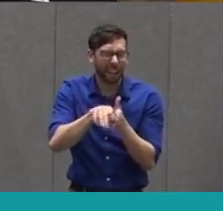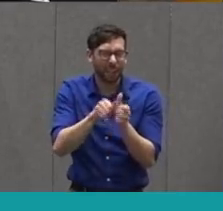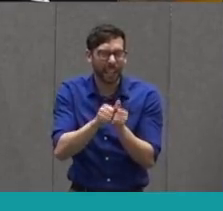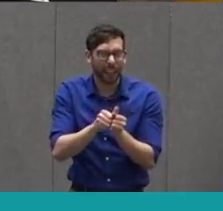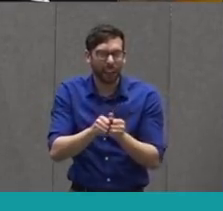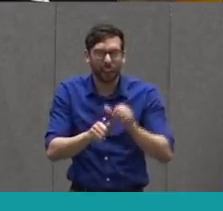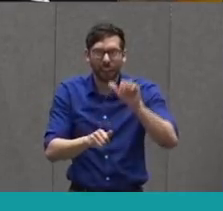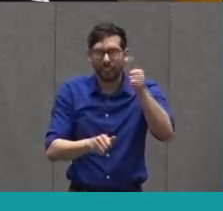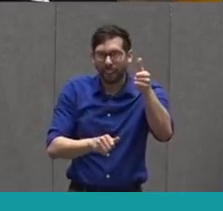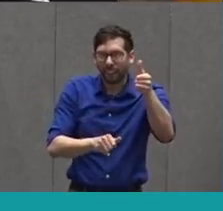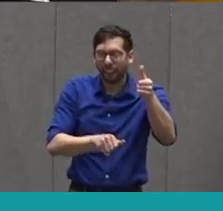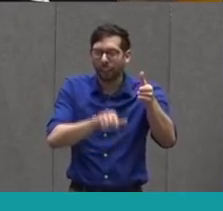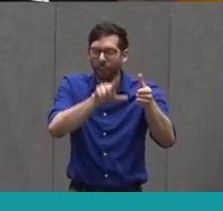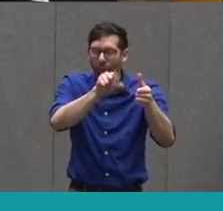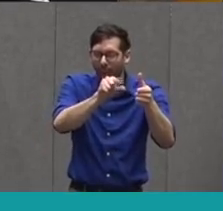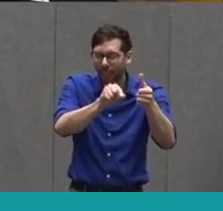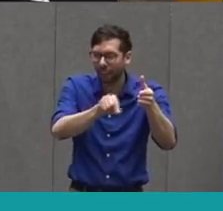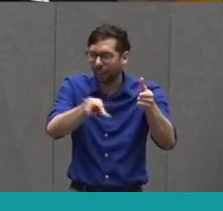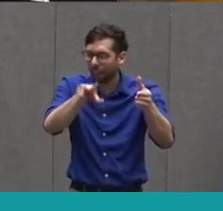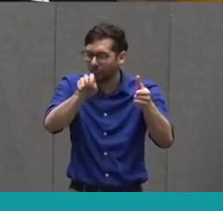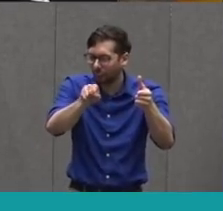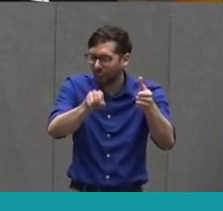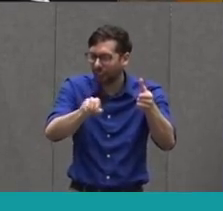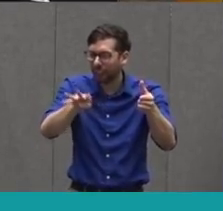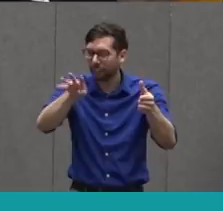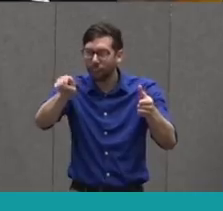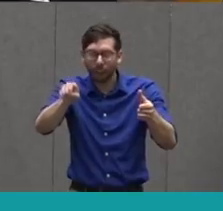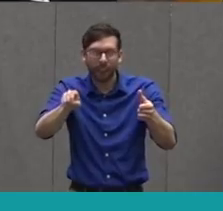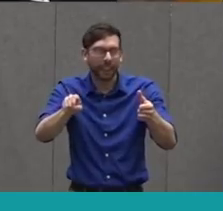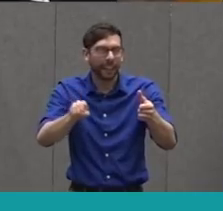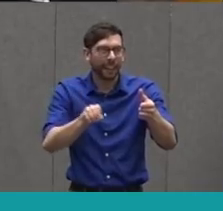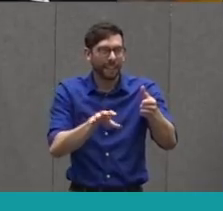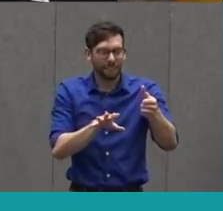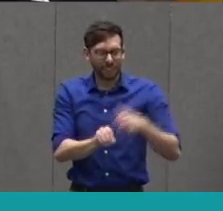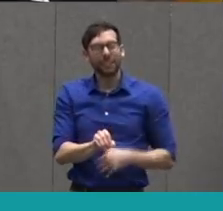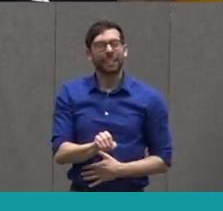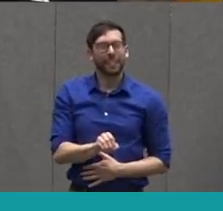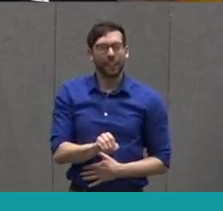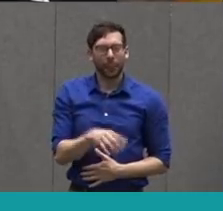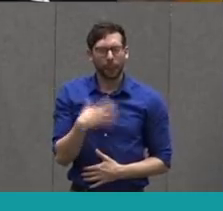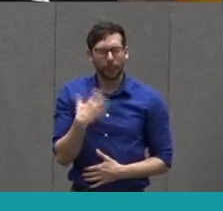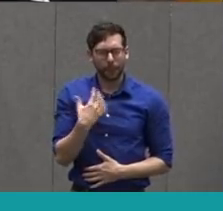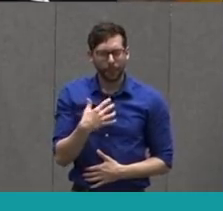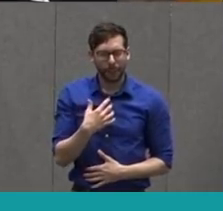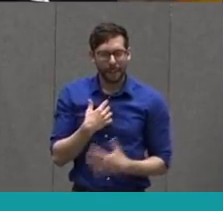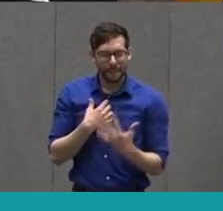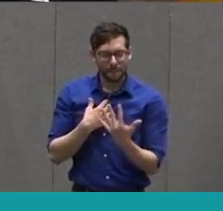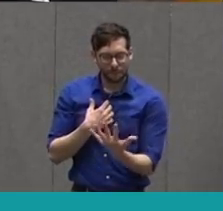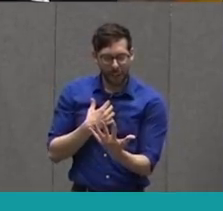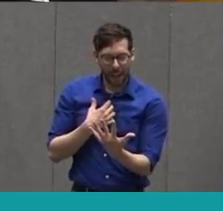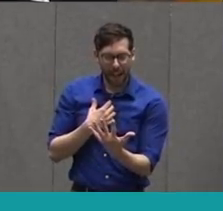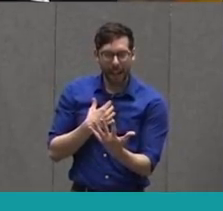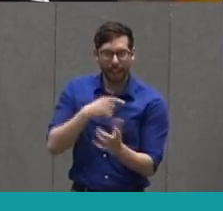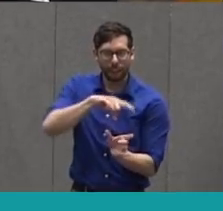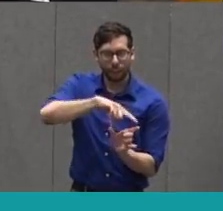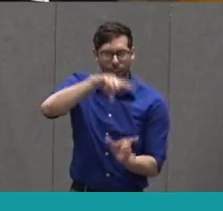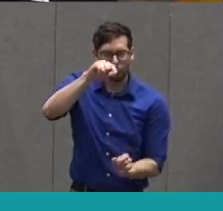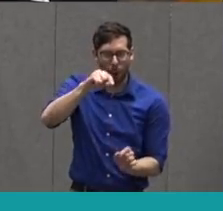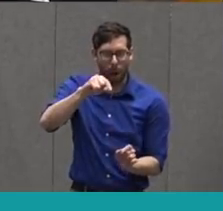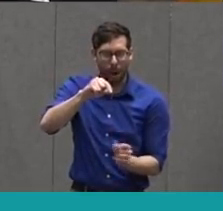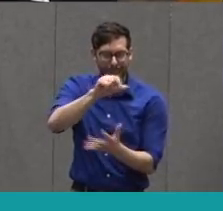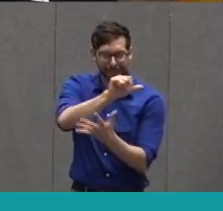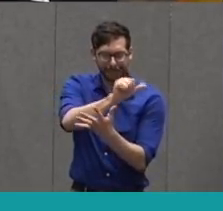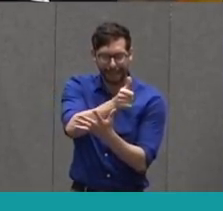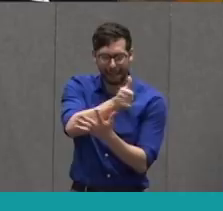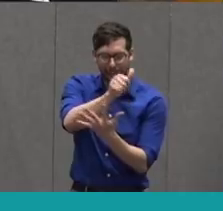30, 40, 50. Five rods with 10 each are going to give us